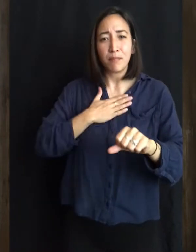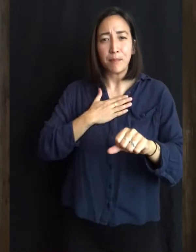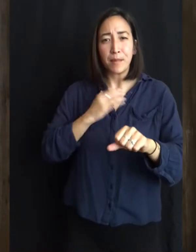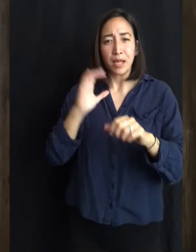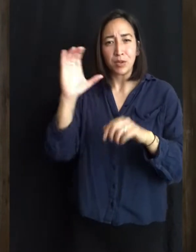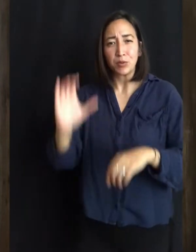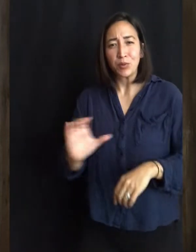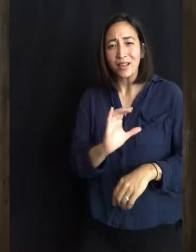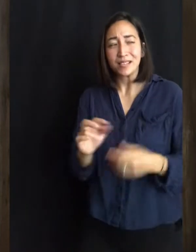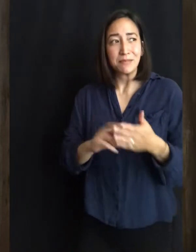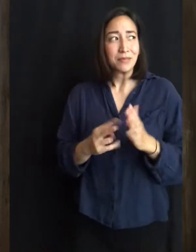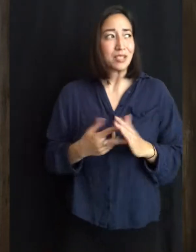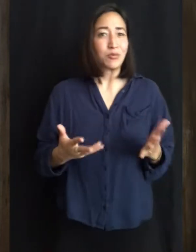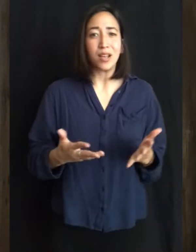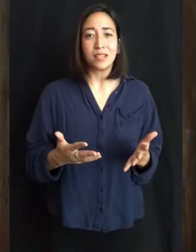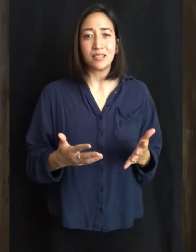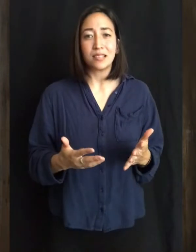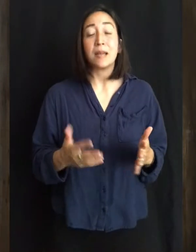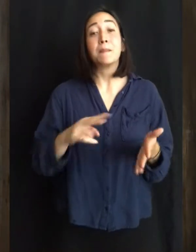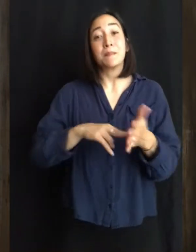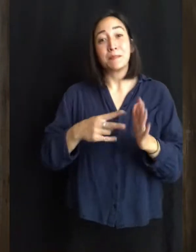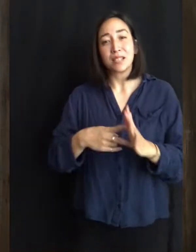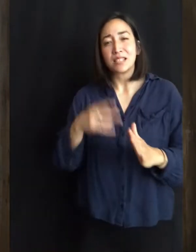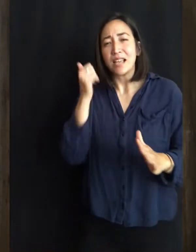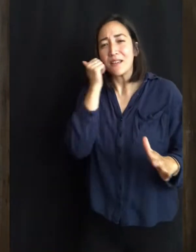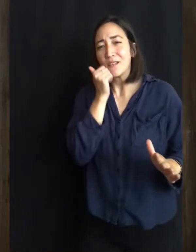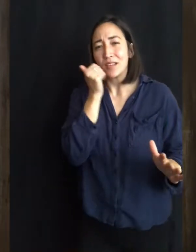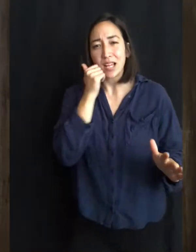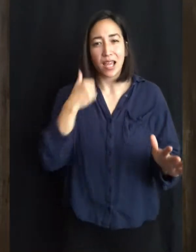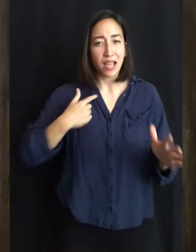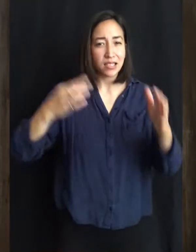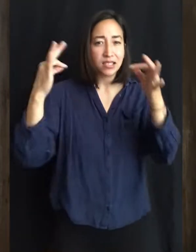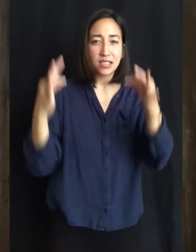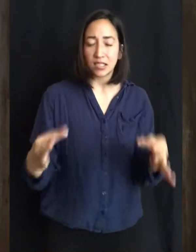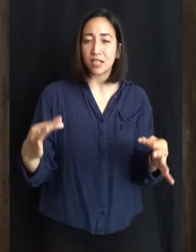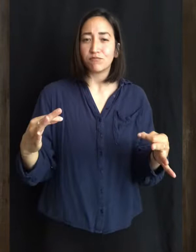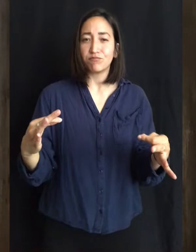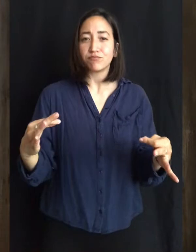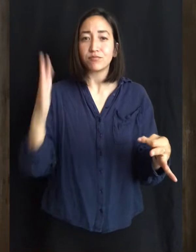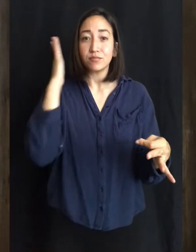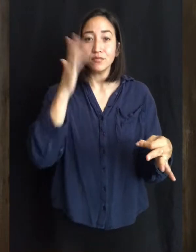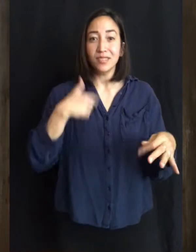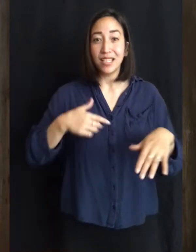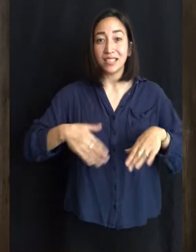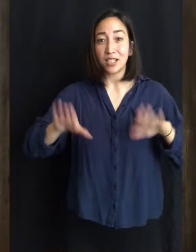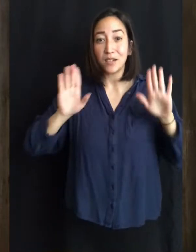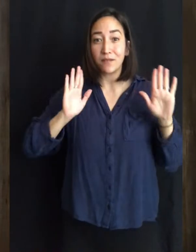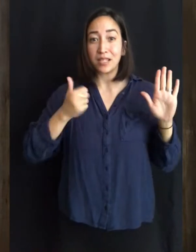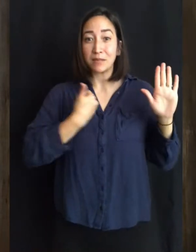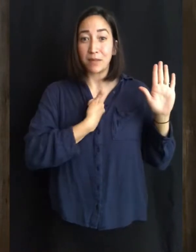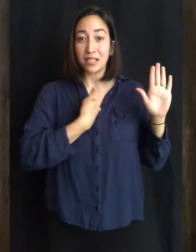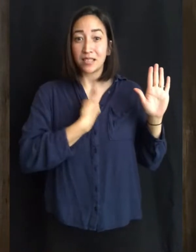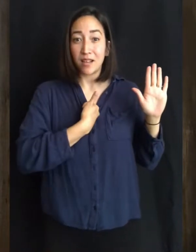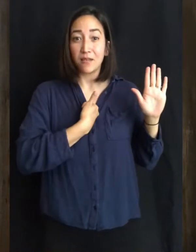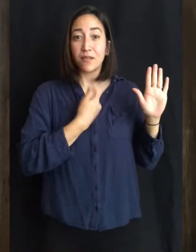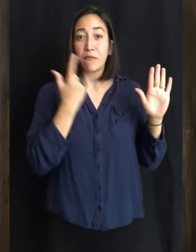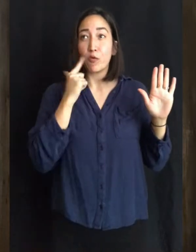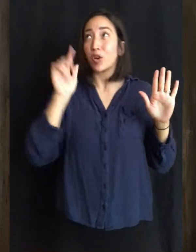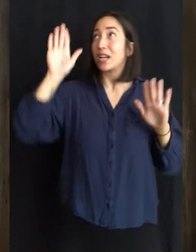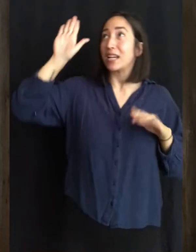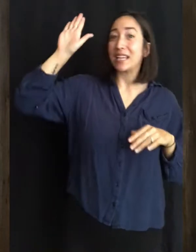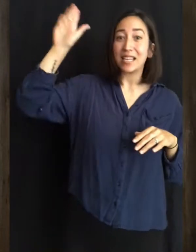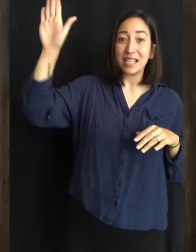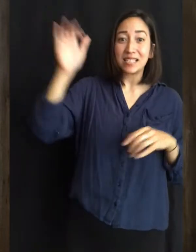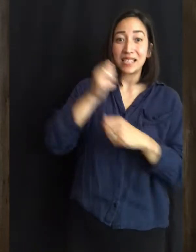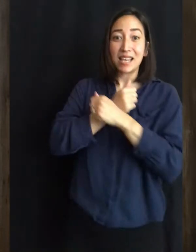choose whether or not I am going to sacrifice for the sake of God's love, for love, or am